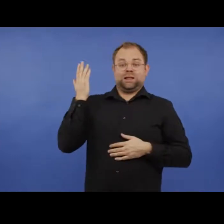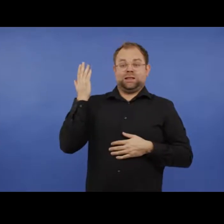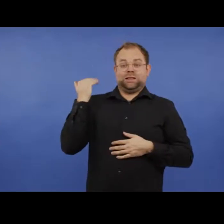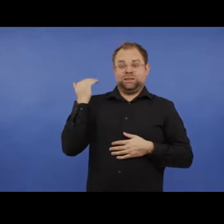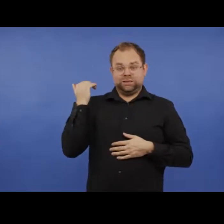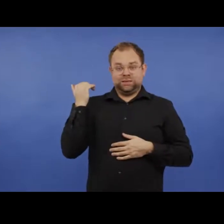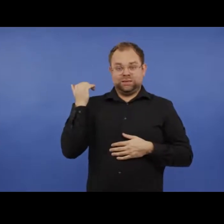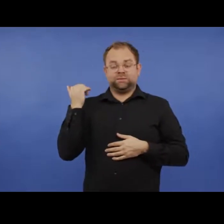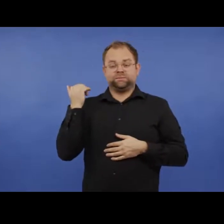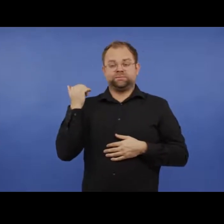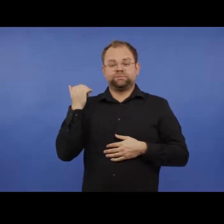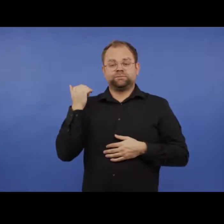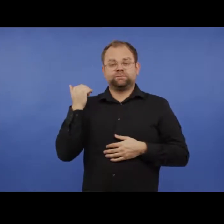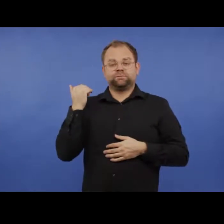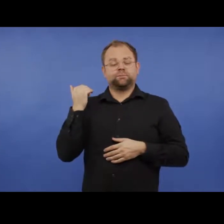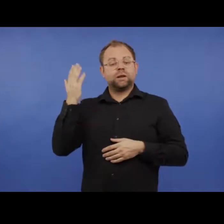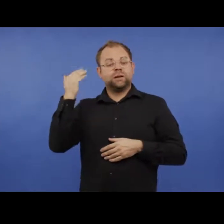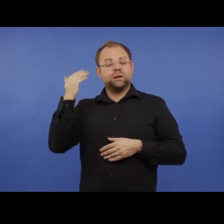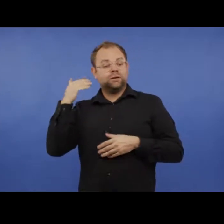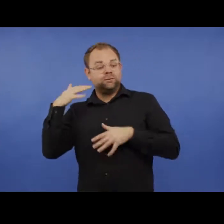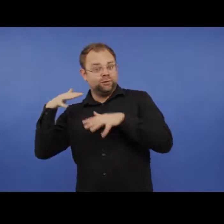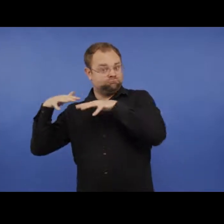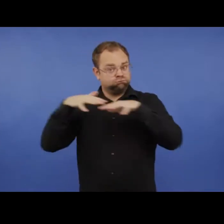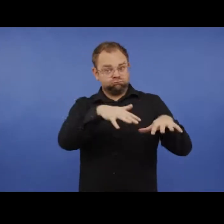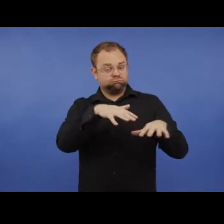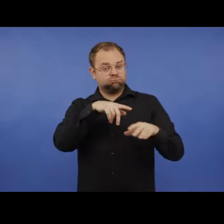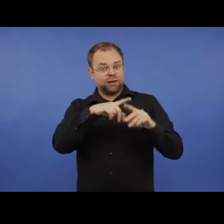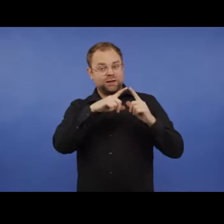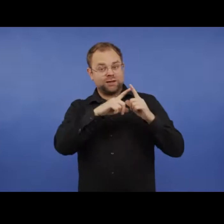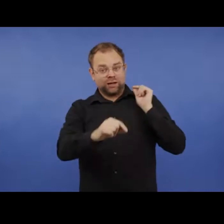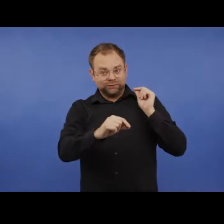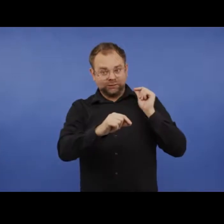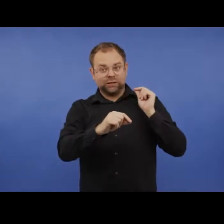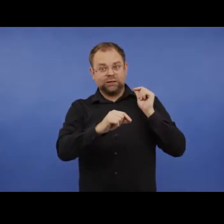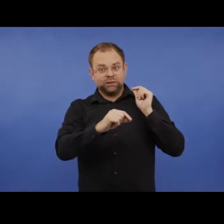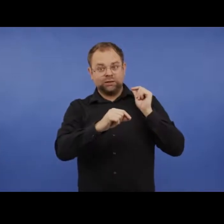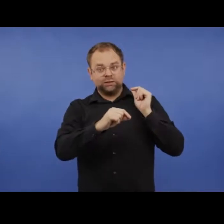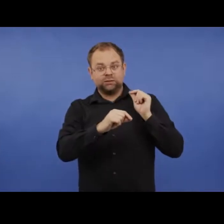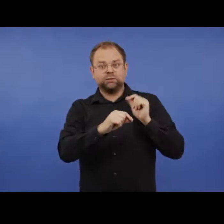explosion, and the thing that prevented them of going to a safer place.